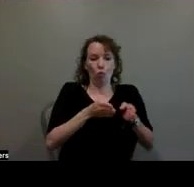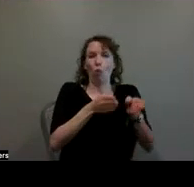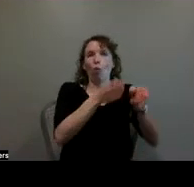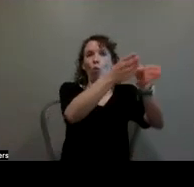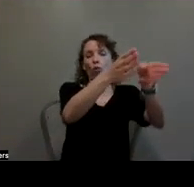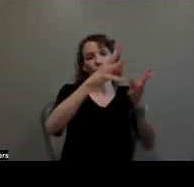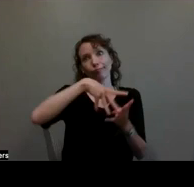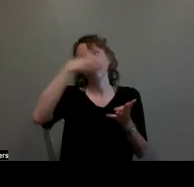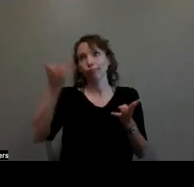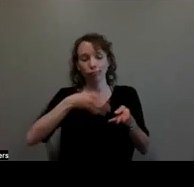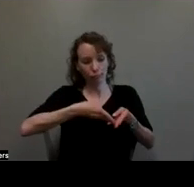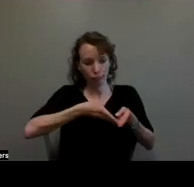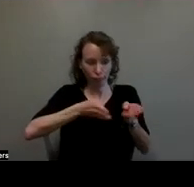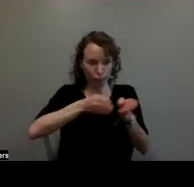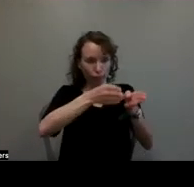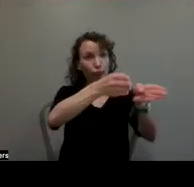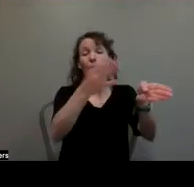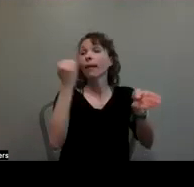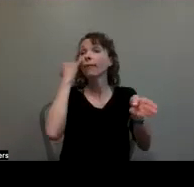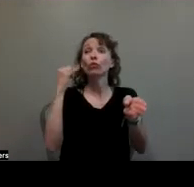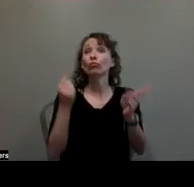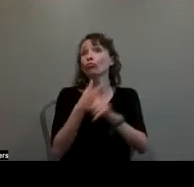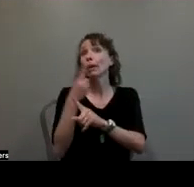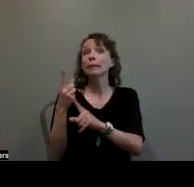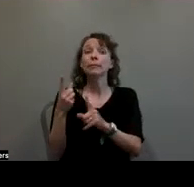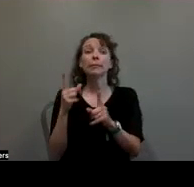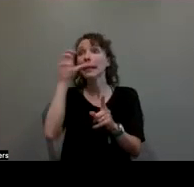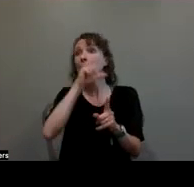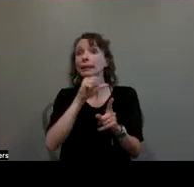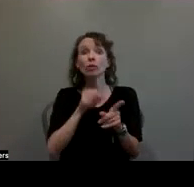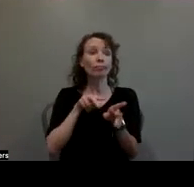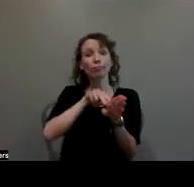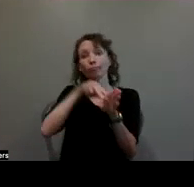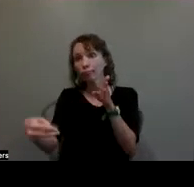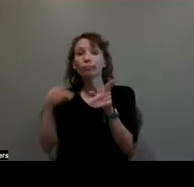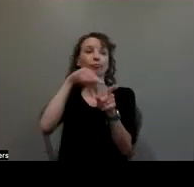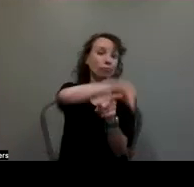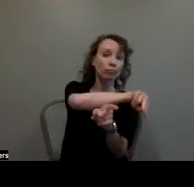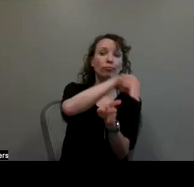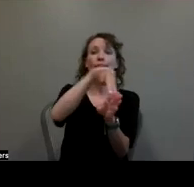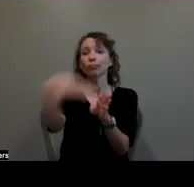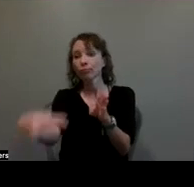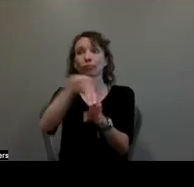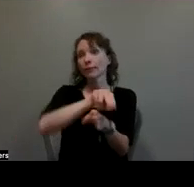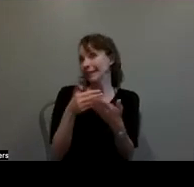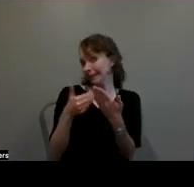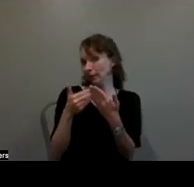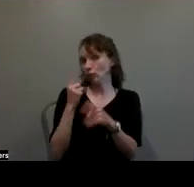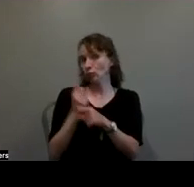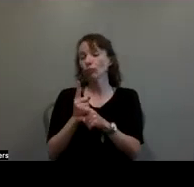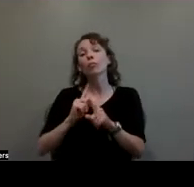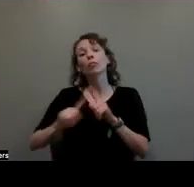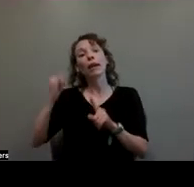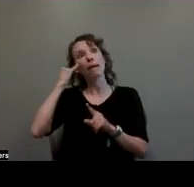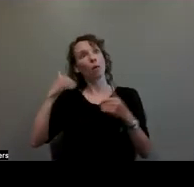guessing, you'll just fall off the intrinsic fitness manifold very easily. But if you have a way to